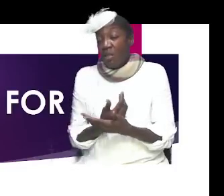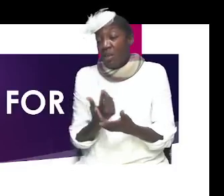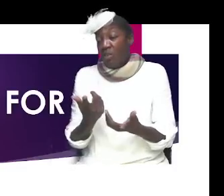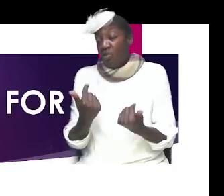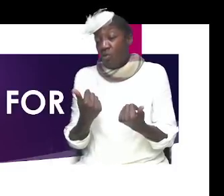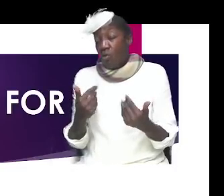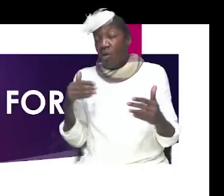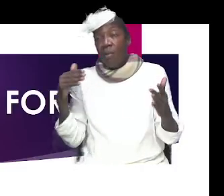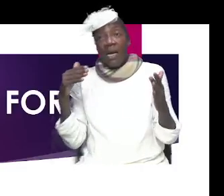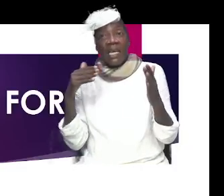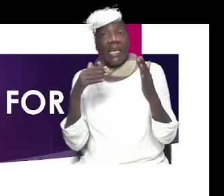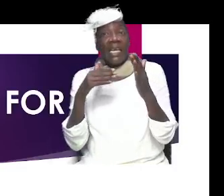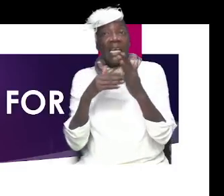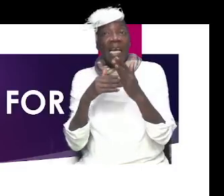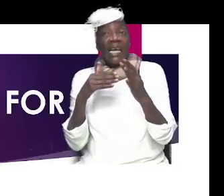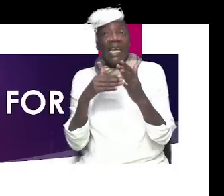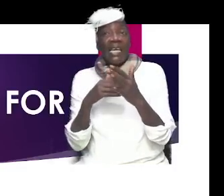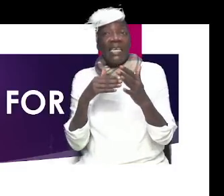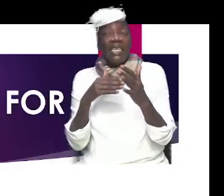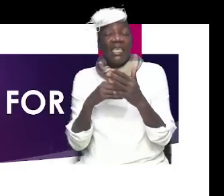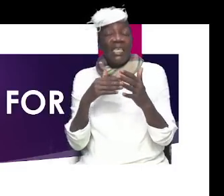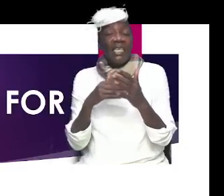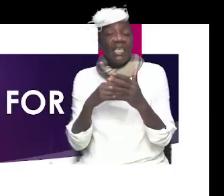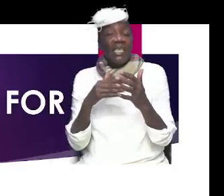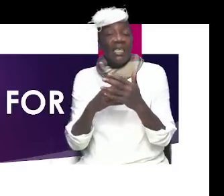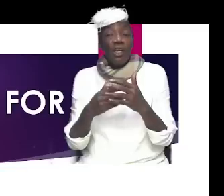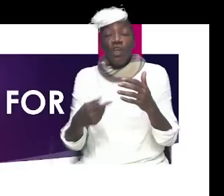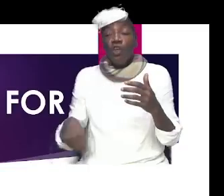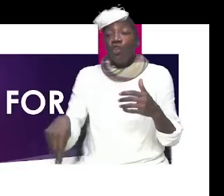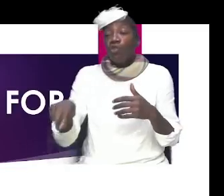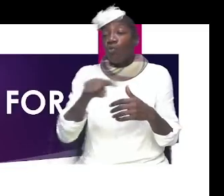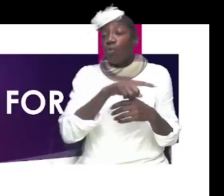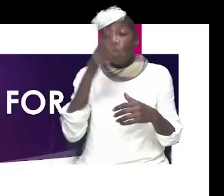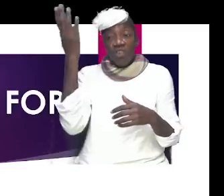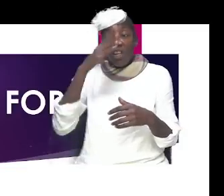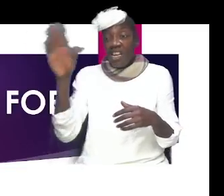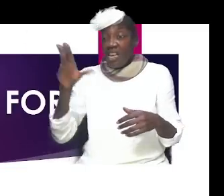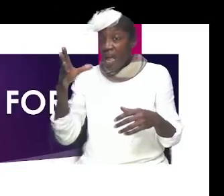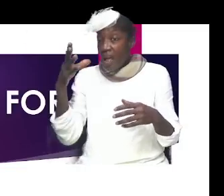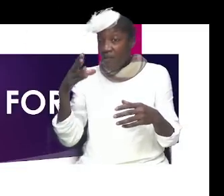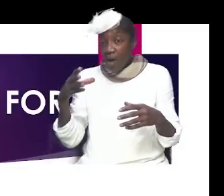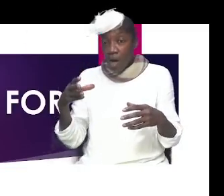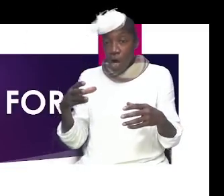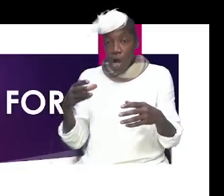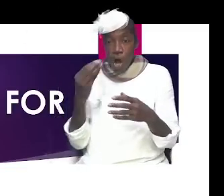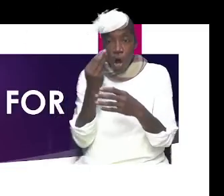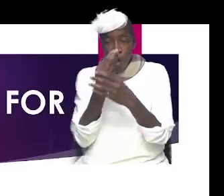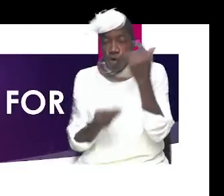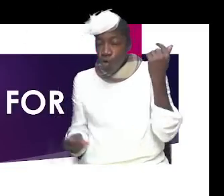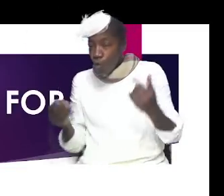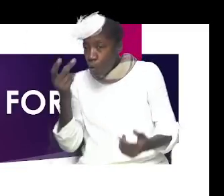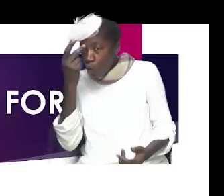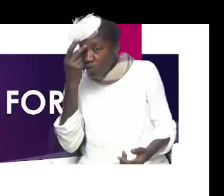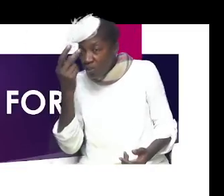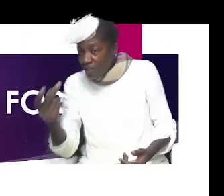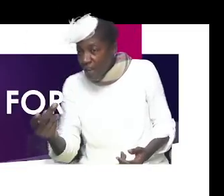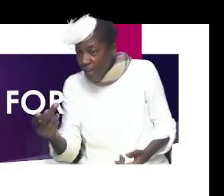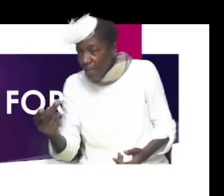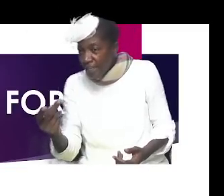back. It is going to come back to us. Never lose sight of the fact that the value of